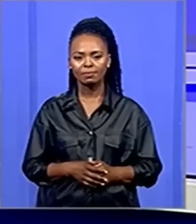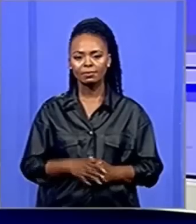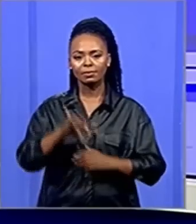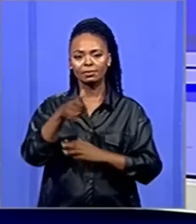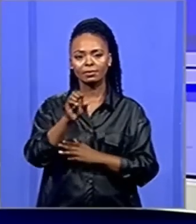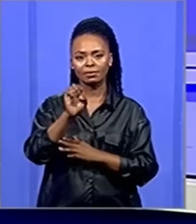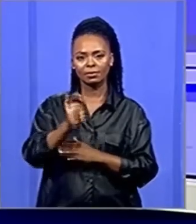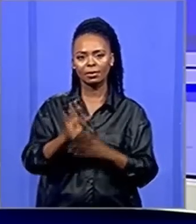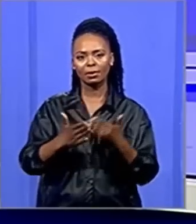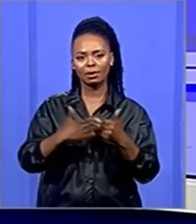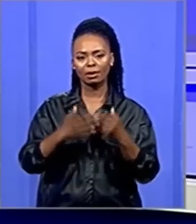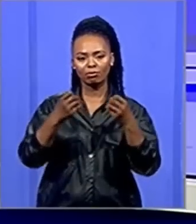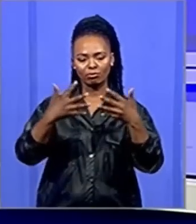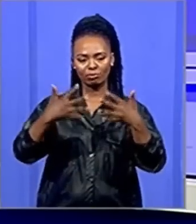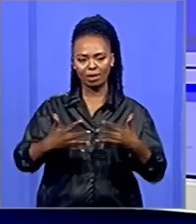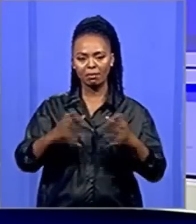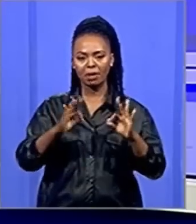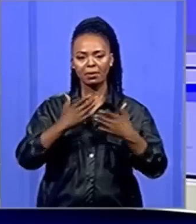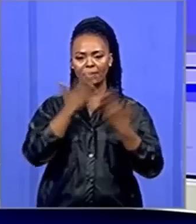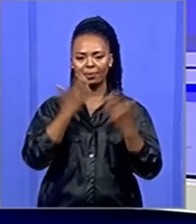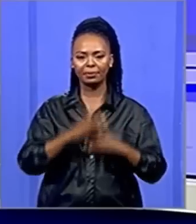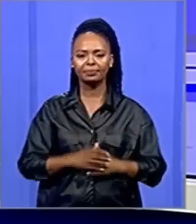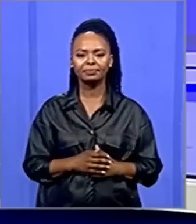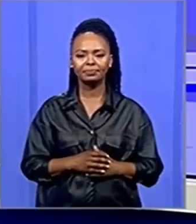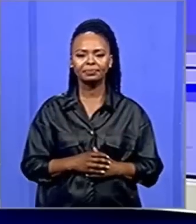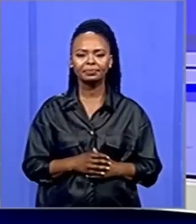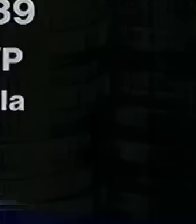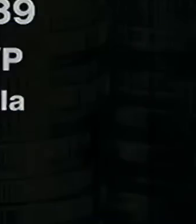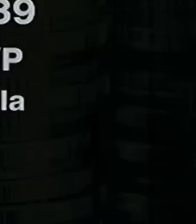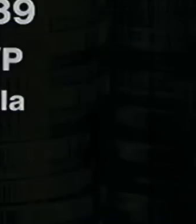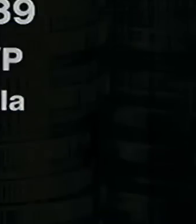JSE e kwetse diabo di sa sebetsa hantle.